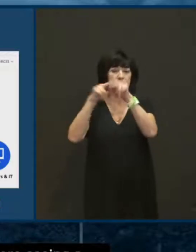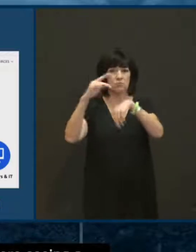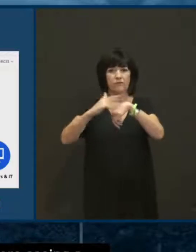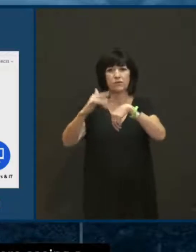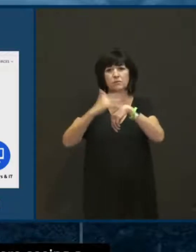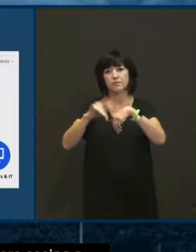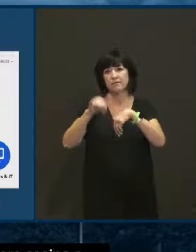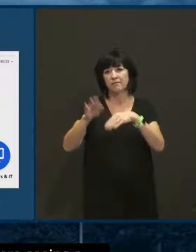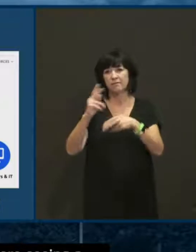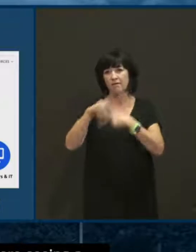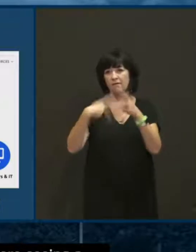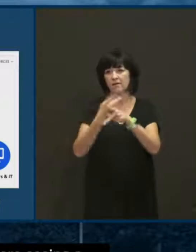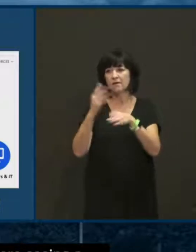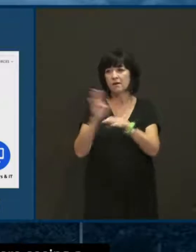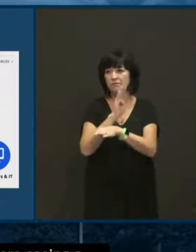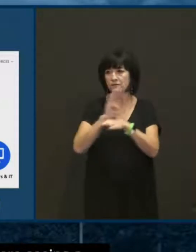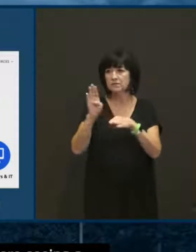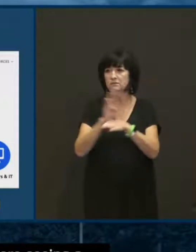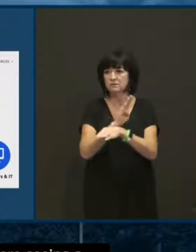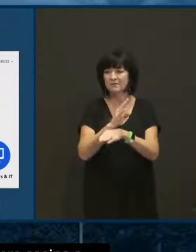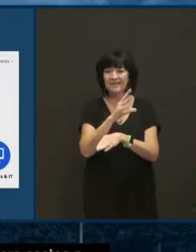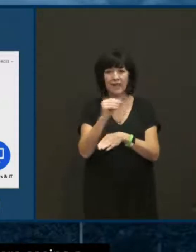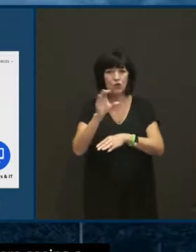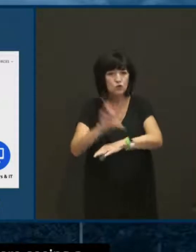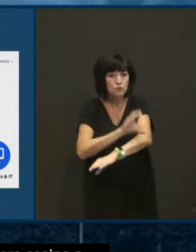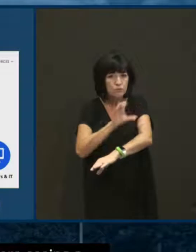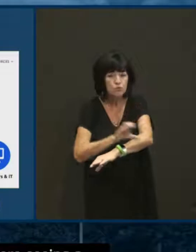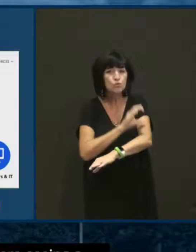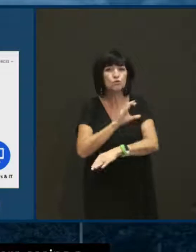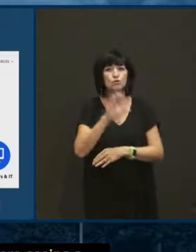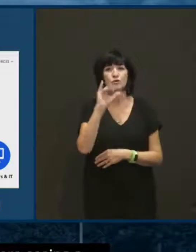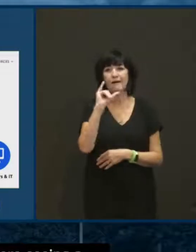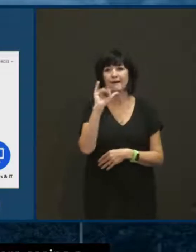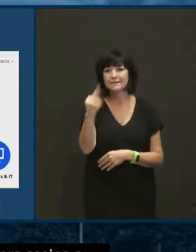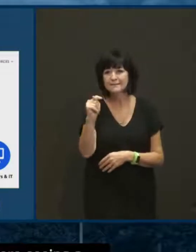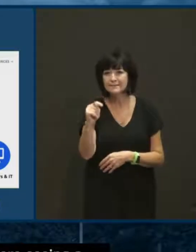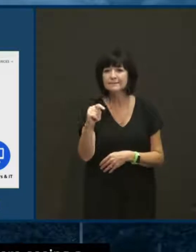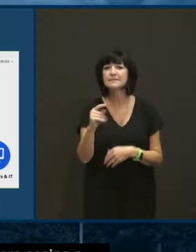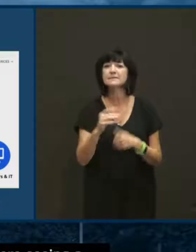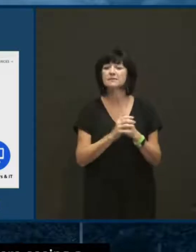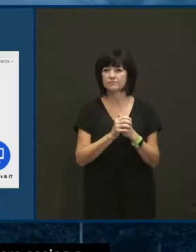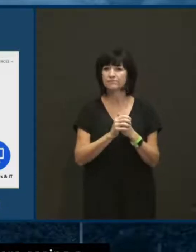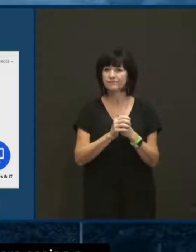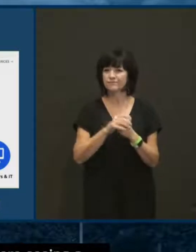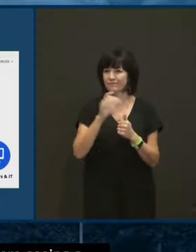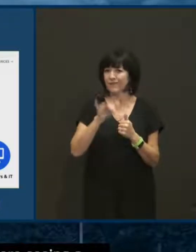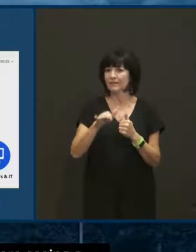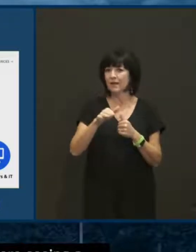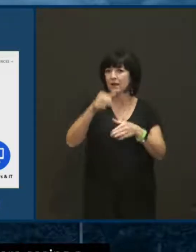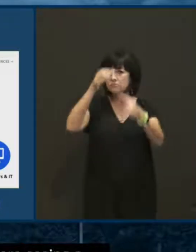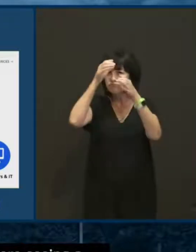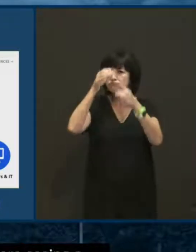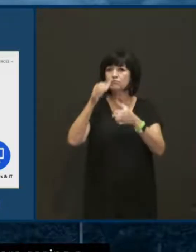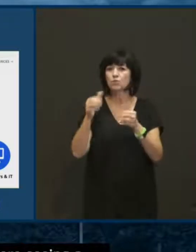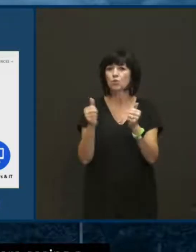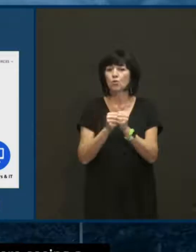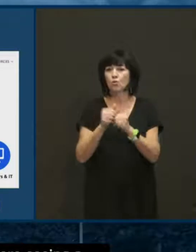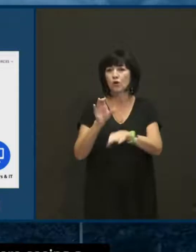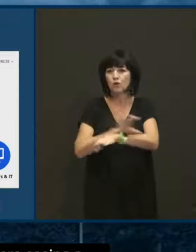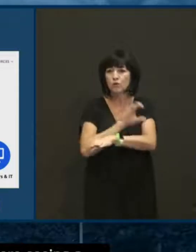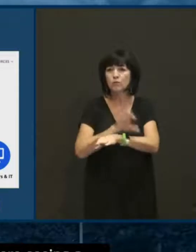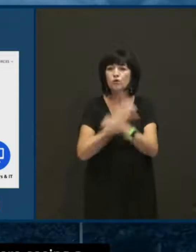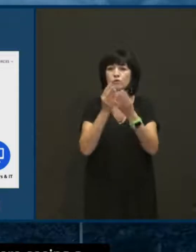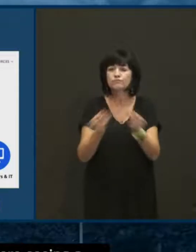side. And then, as always, computers and information technology, lots of opportunities